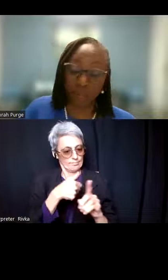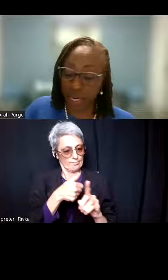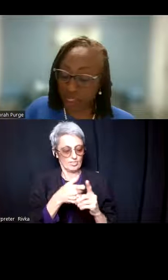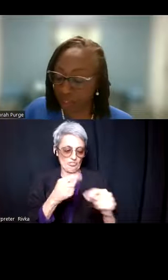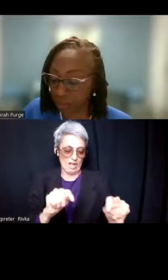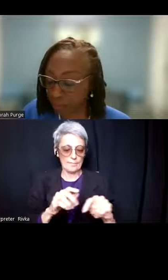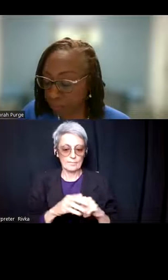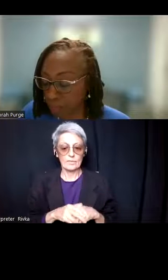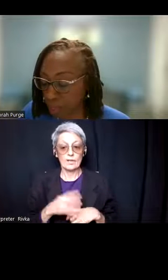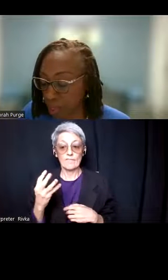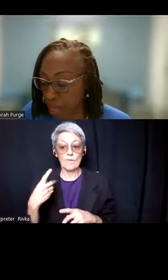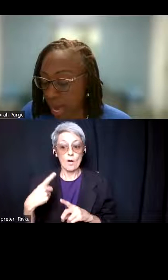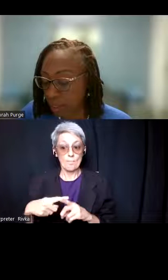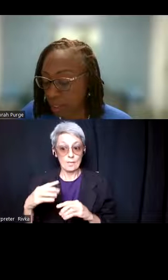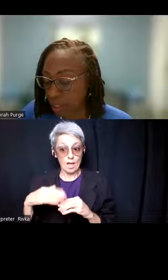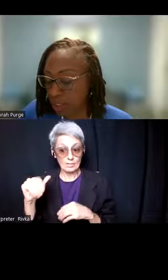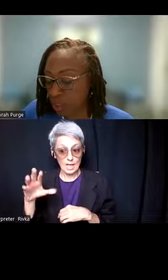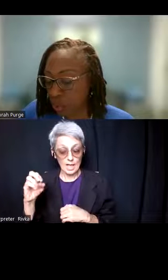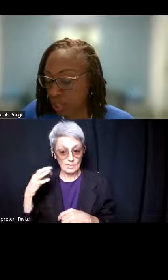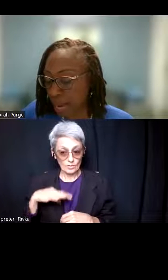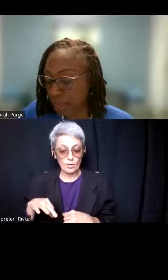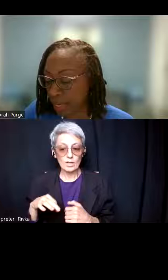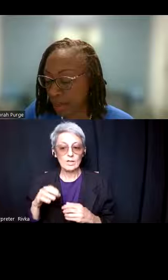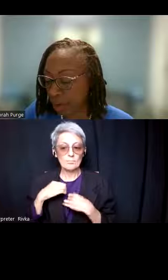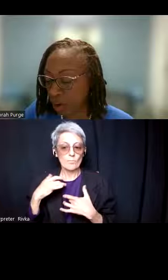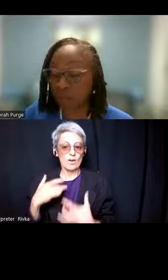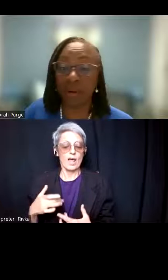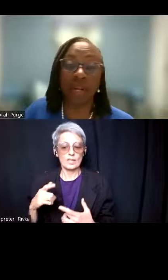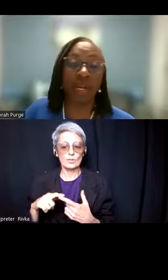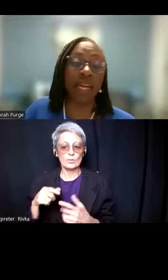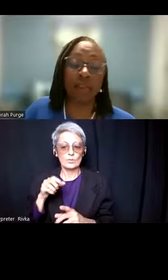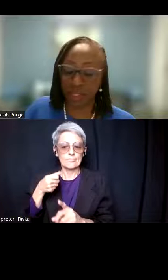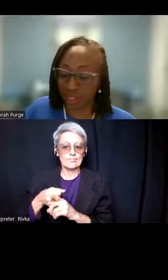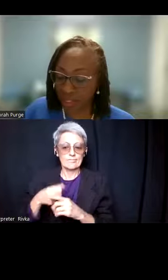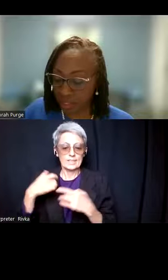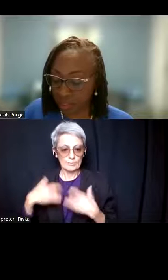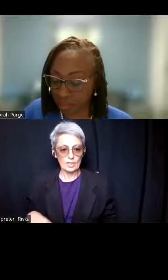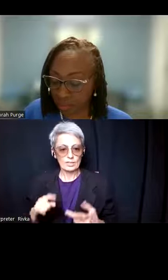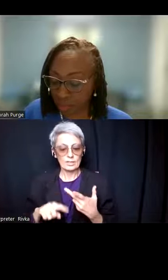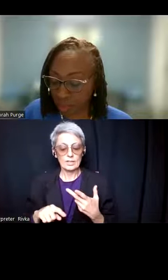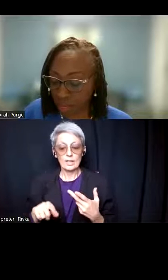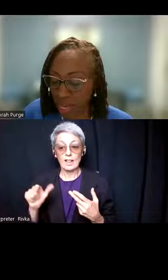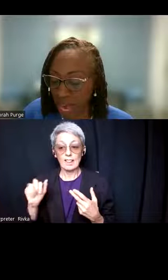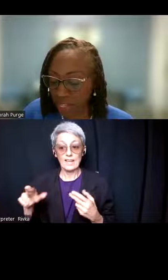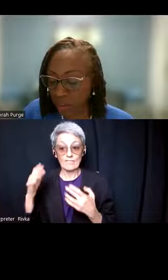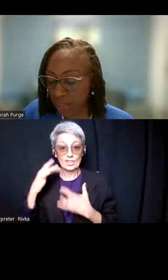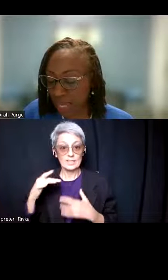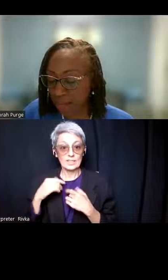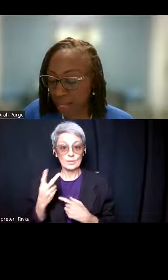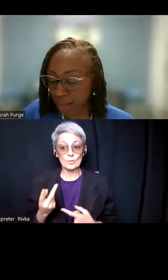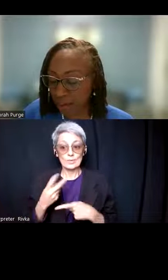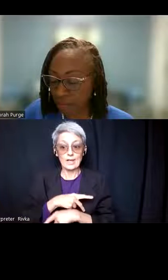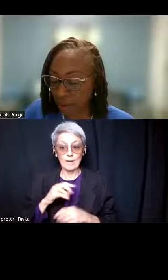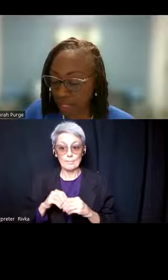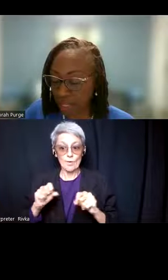develop depression. It's 2 times the level of liver disease. And it's 3